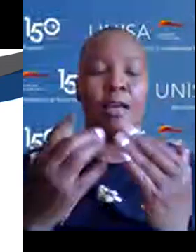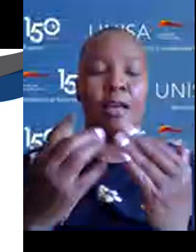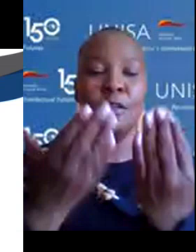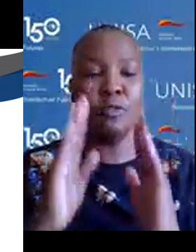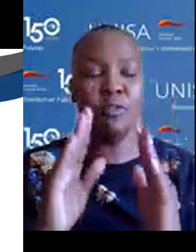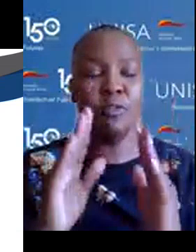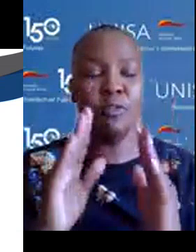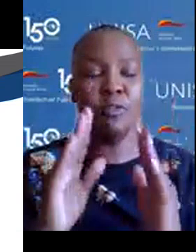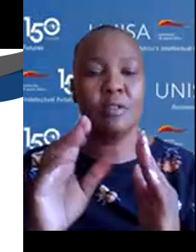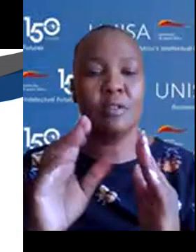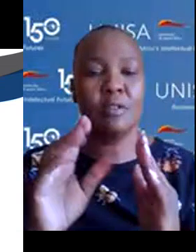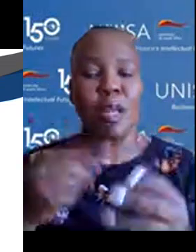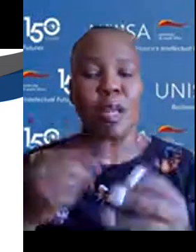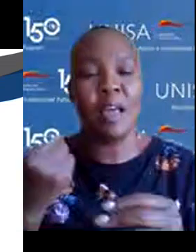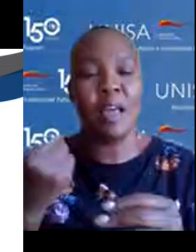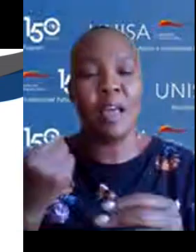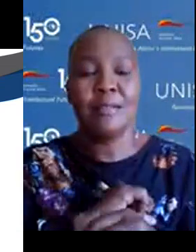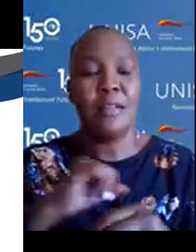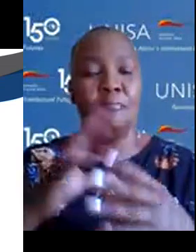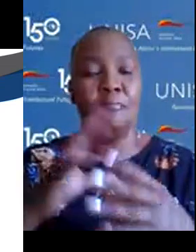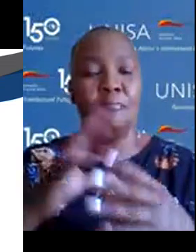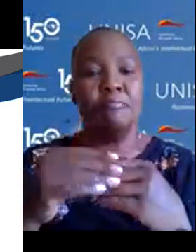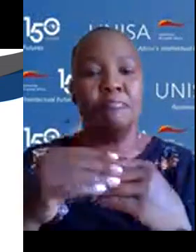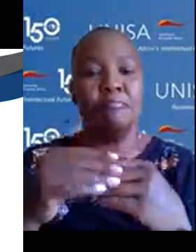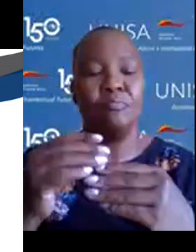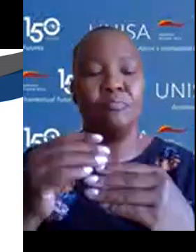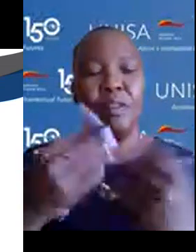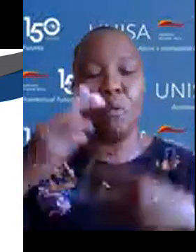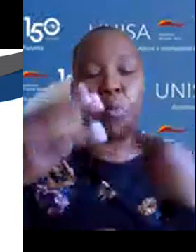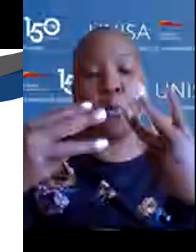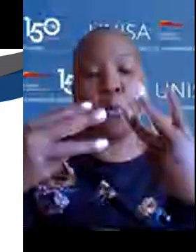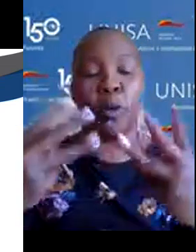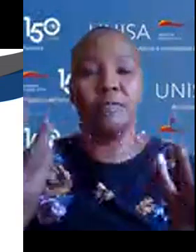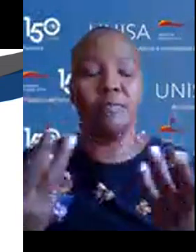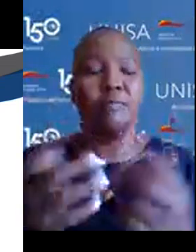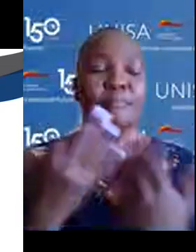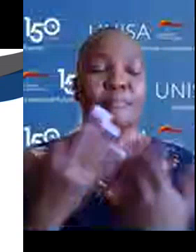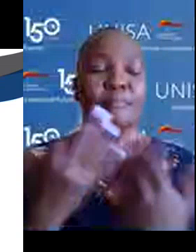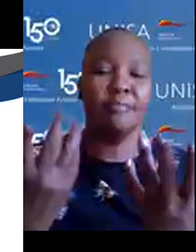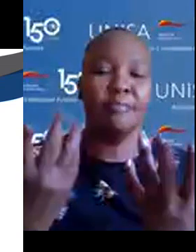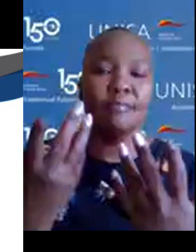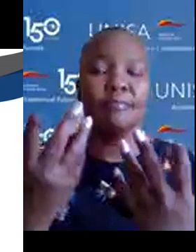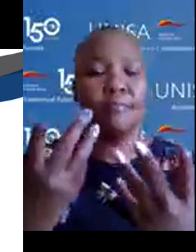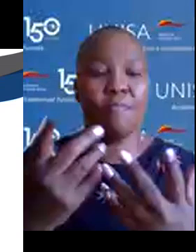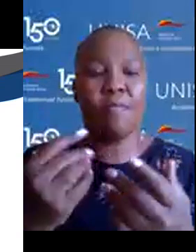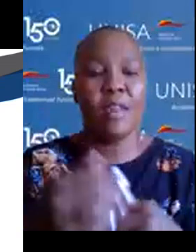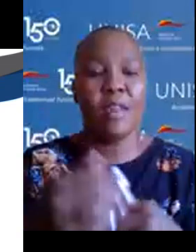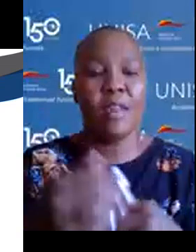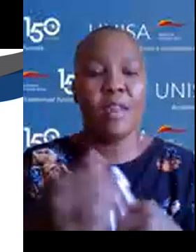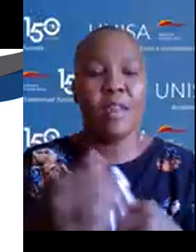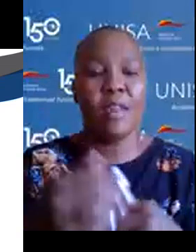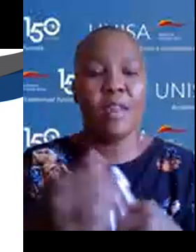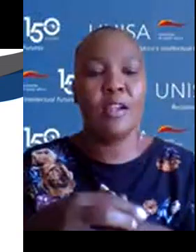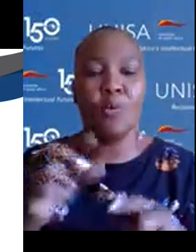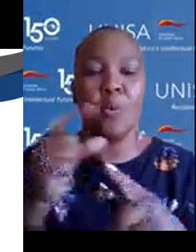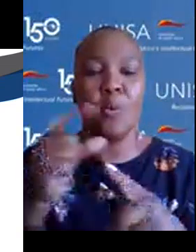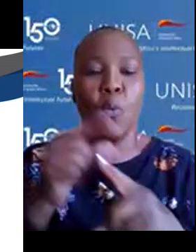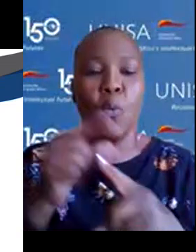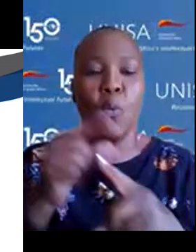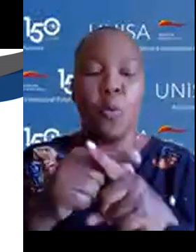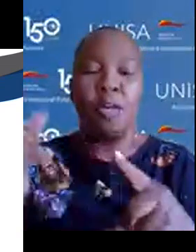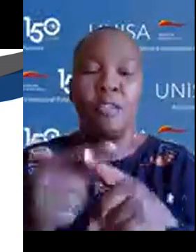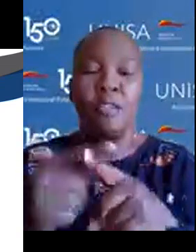other staff if you're in working already. And then really delve into Word Online and PowerPoint Online, how you